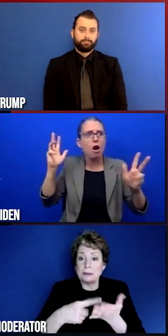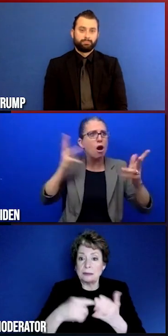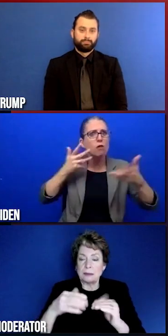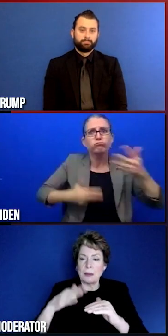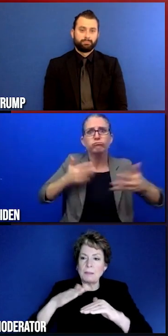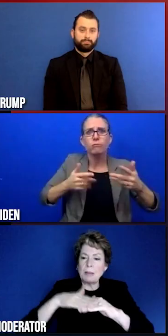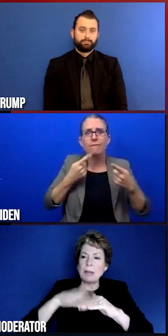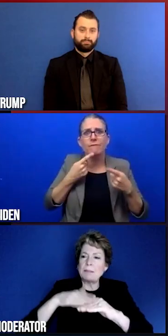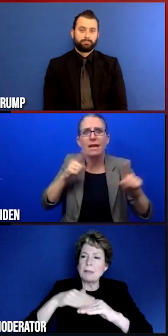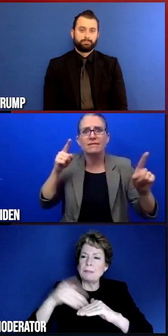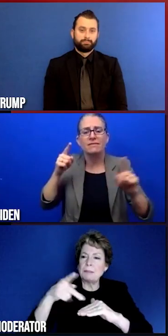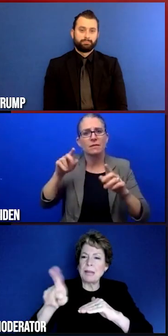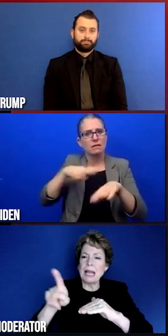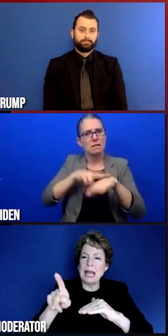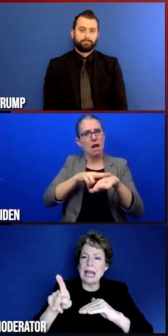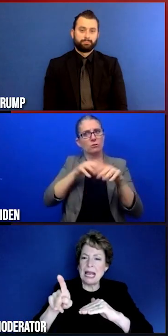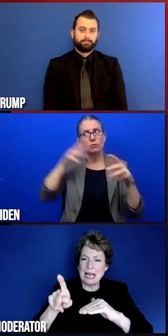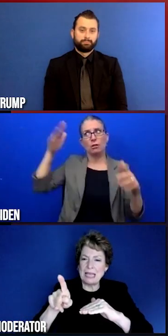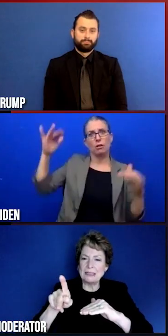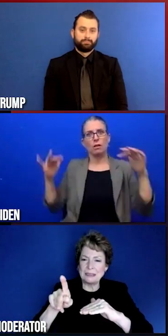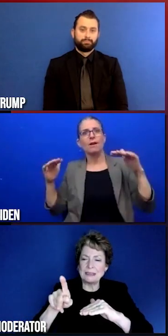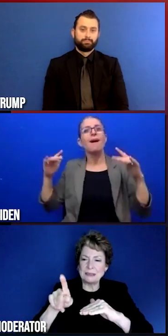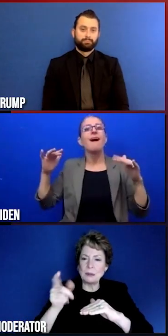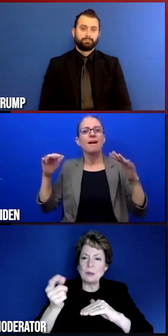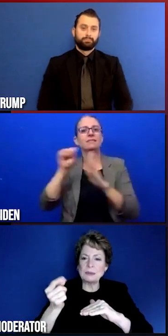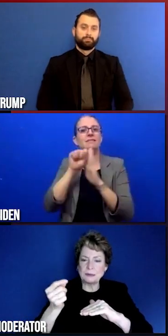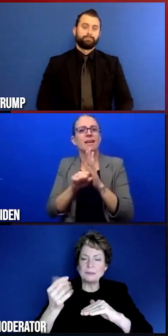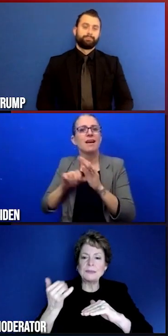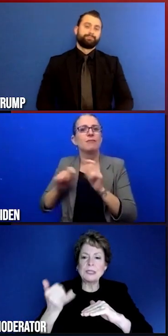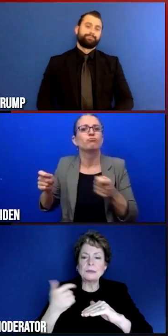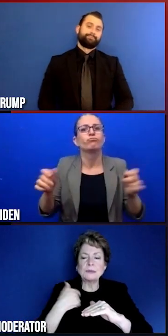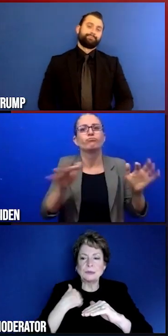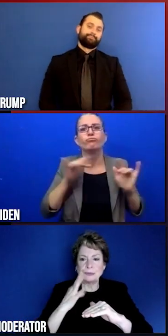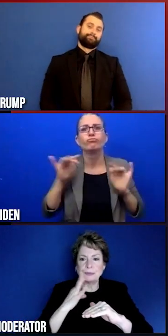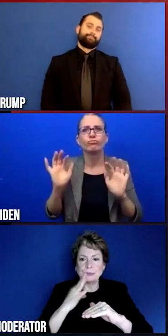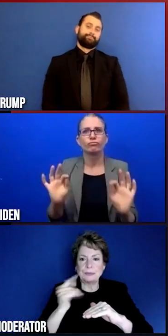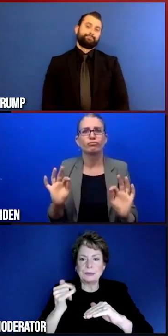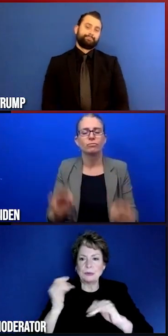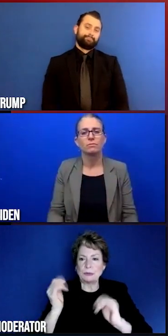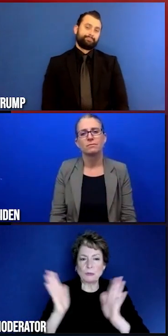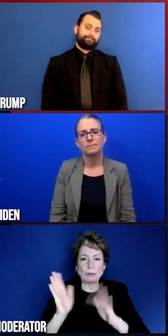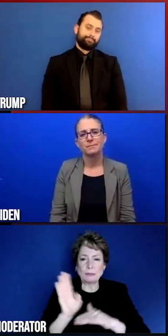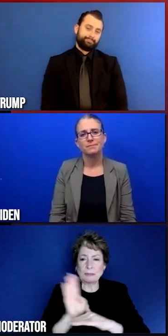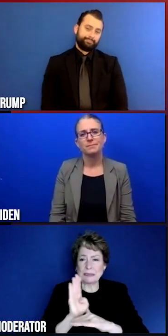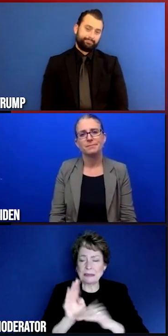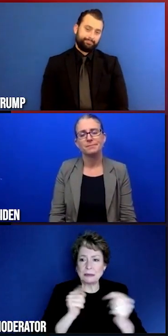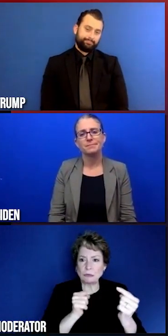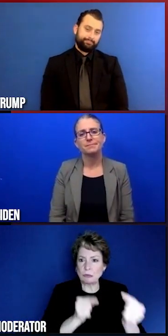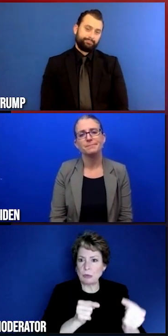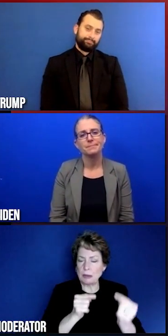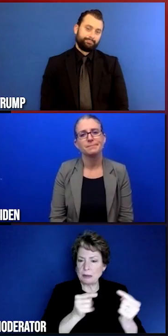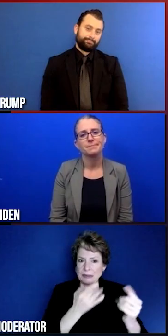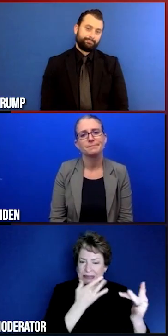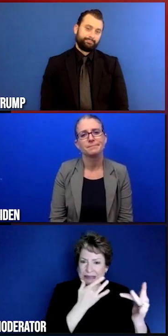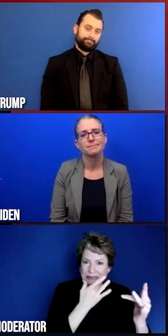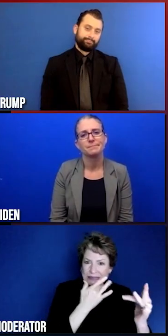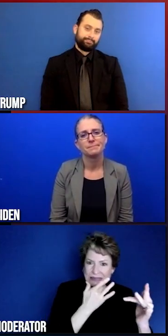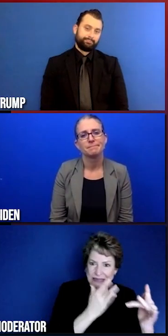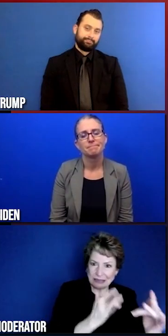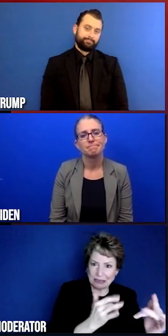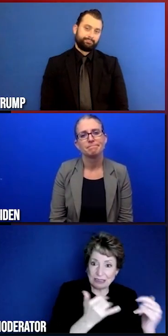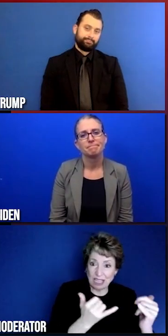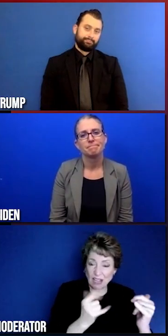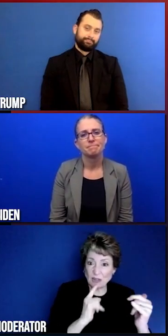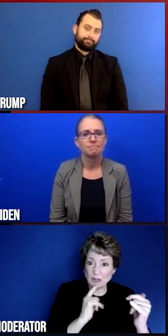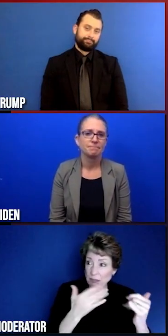about struggling small businesses and business owners these days. Do you think this is the right time to ask them to raise the minimum wage? You, of course, support